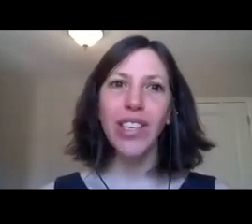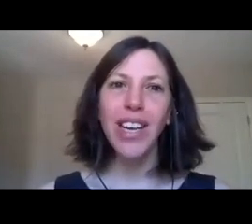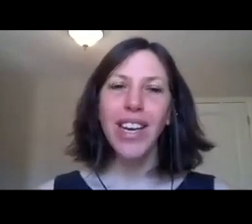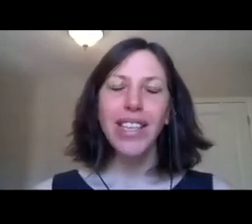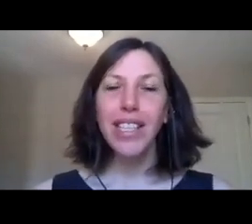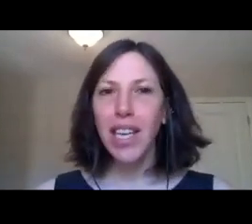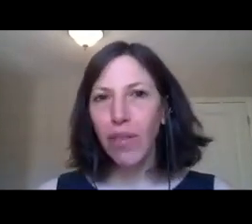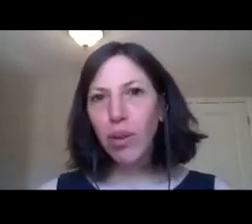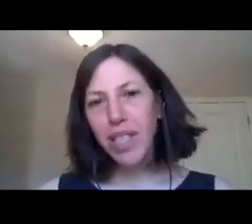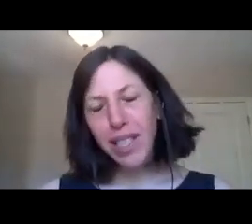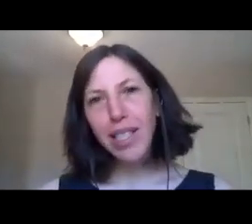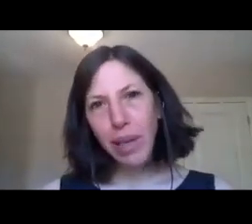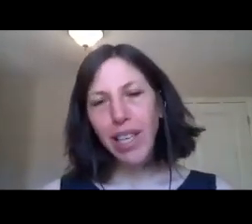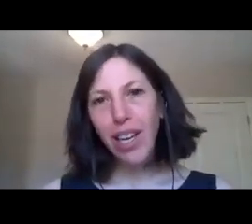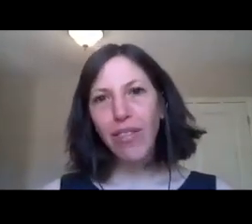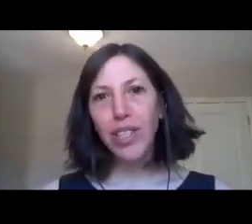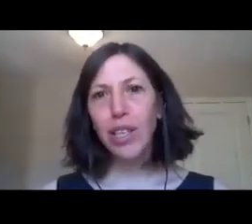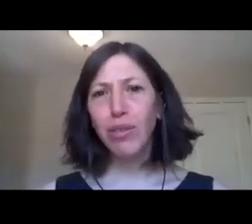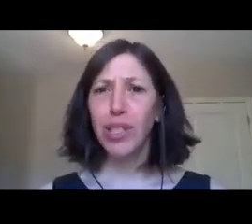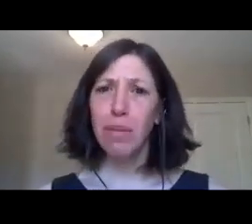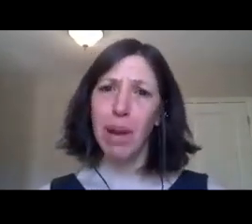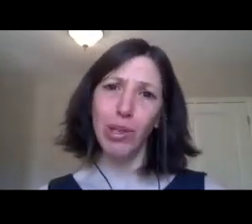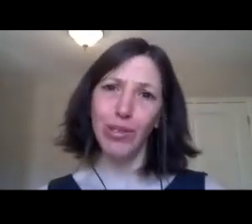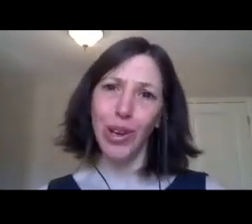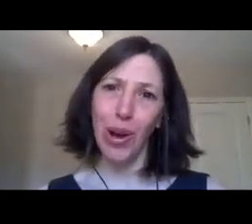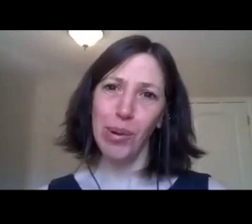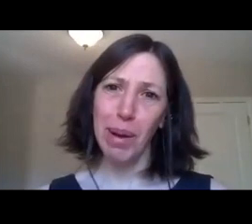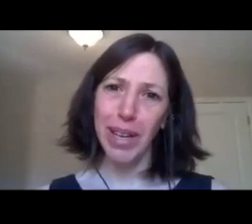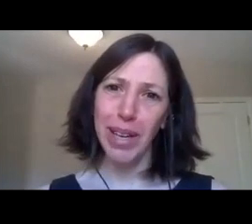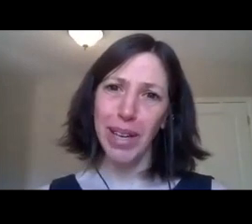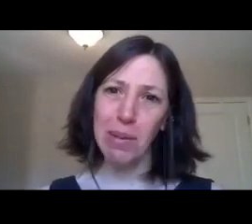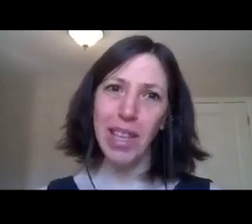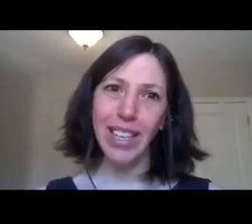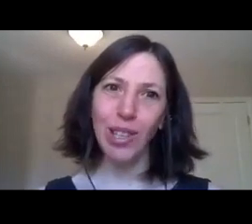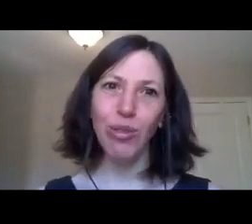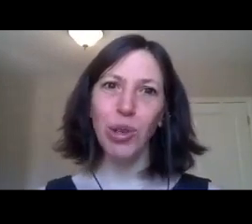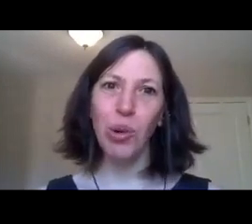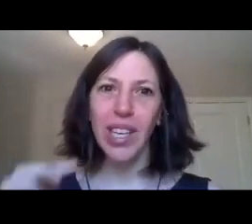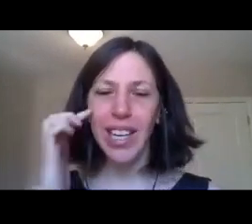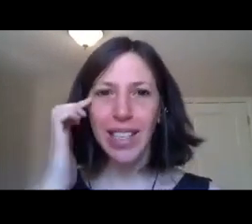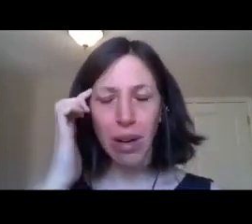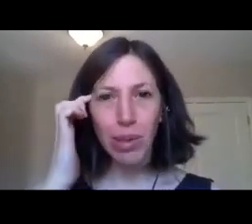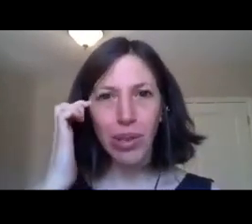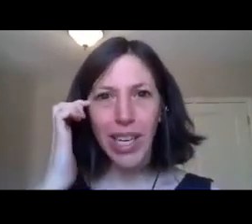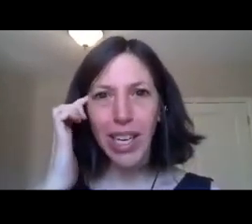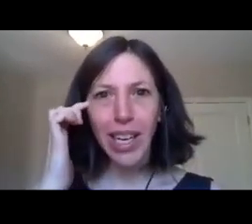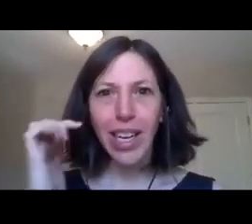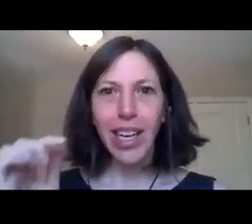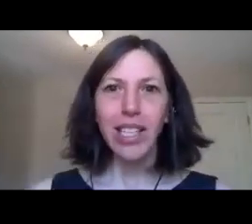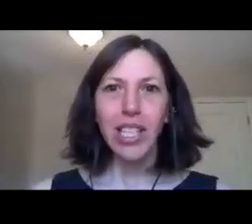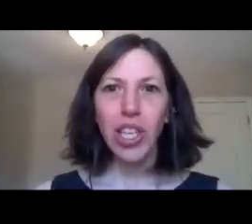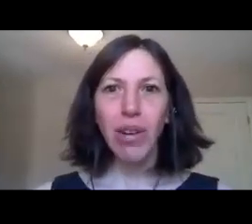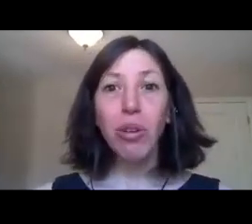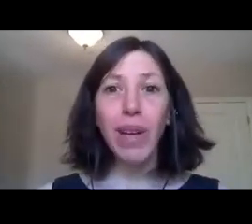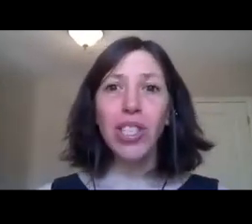Coalition, the City of Ottawa's Accessibility Office, and of course the members of the Ottawa Public Health Team. Thank you for coordinating this opportunity